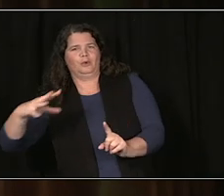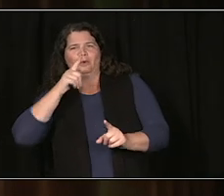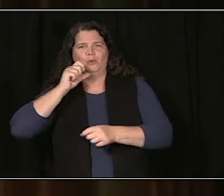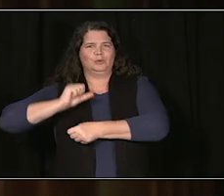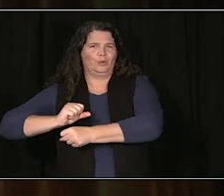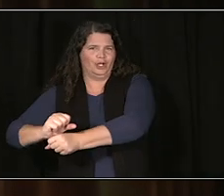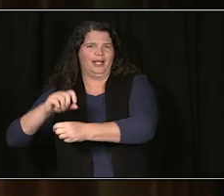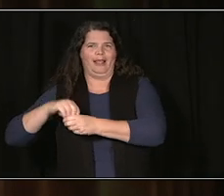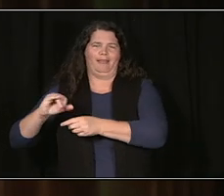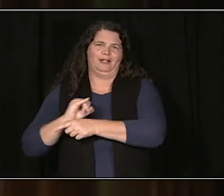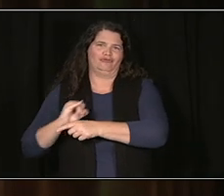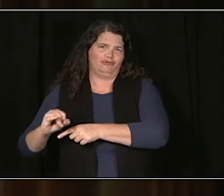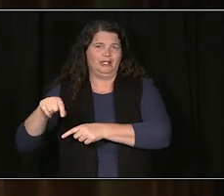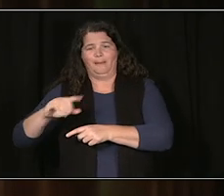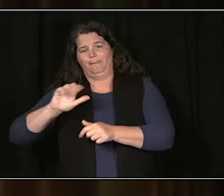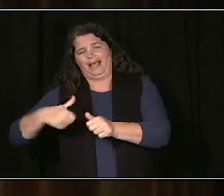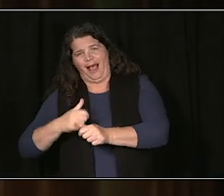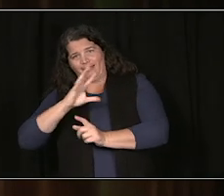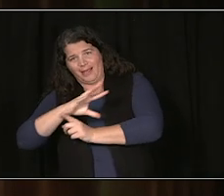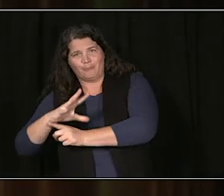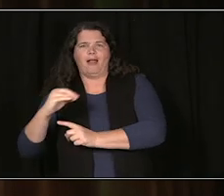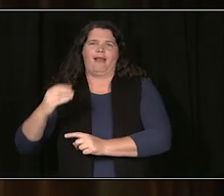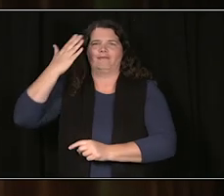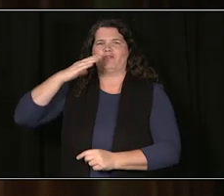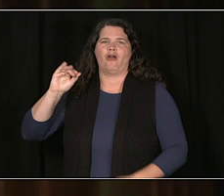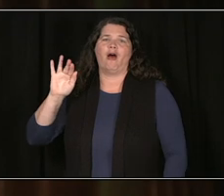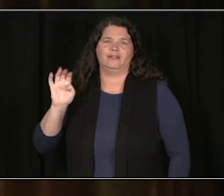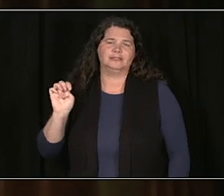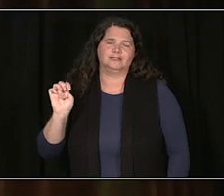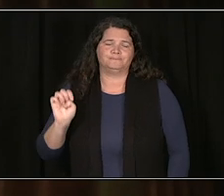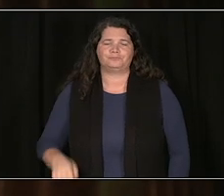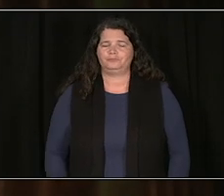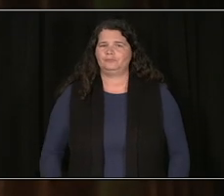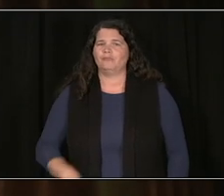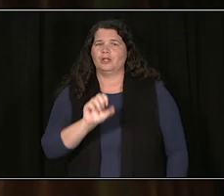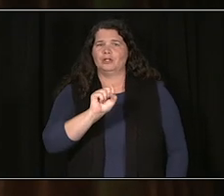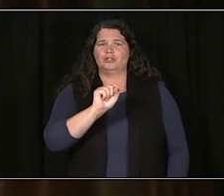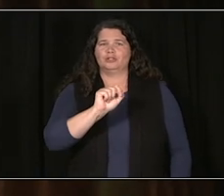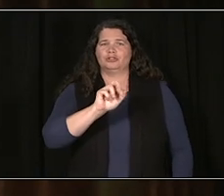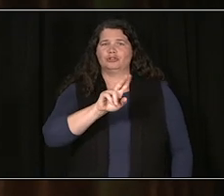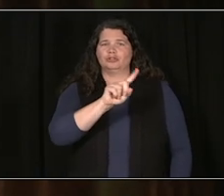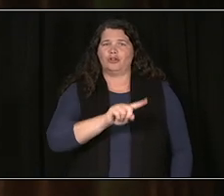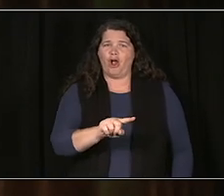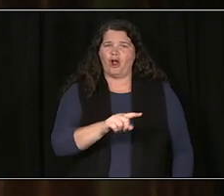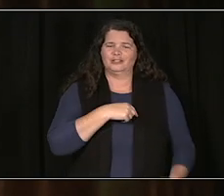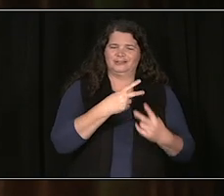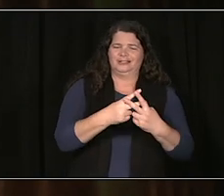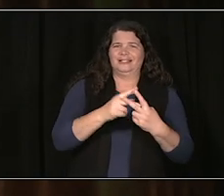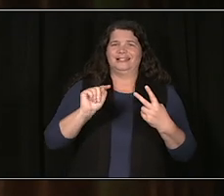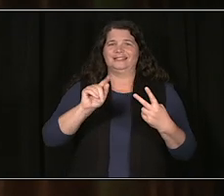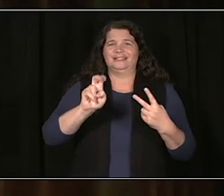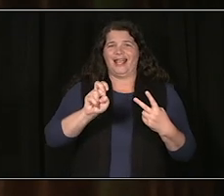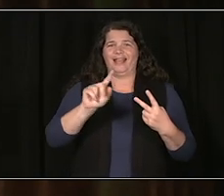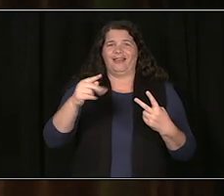front office. Now, through initiatives like Starz Take the Lead and Transparency Talks, like the one that